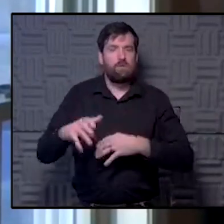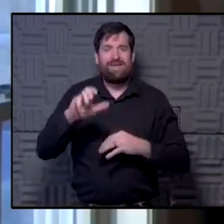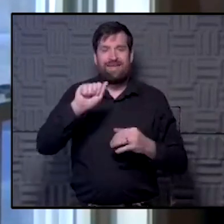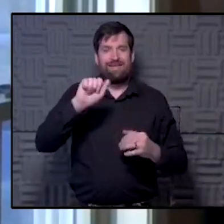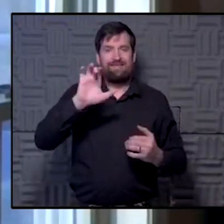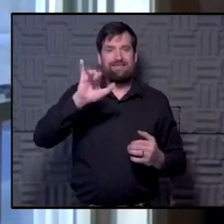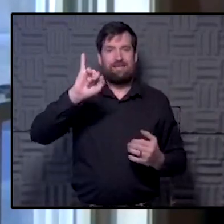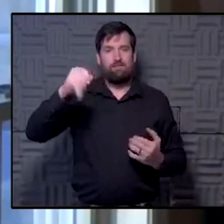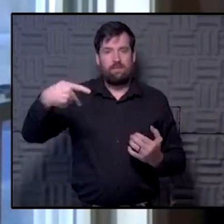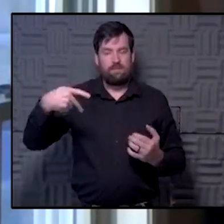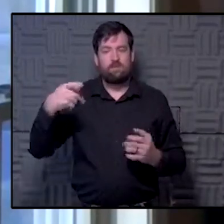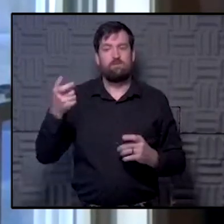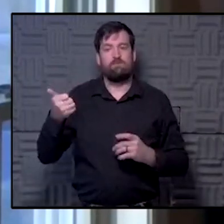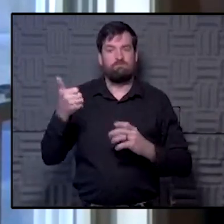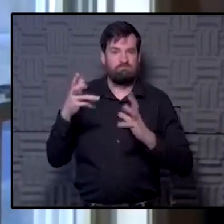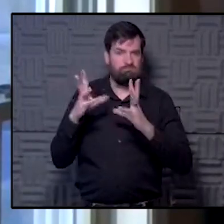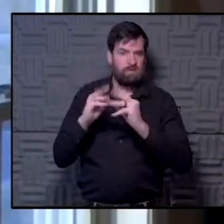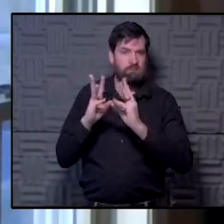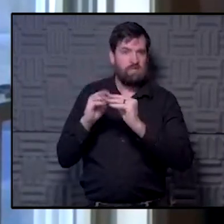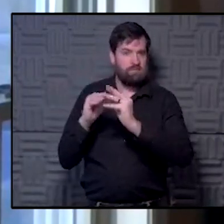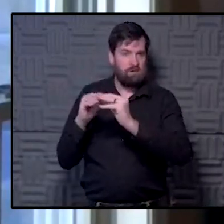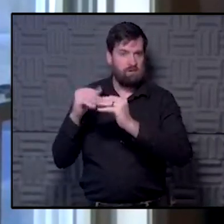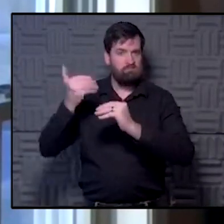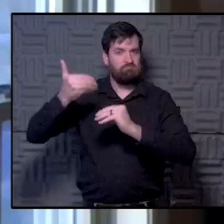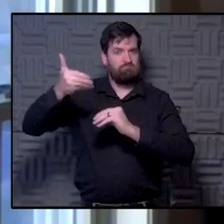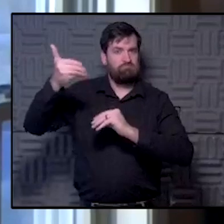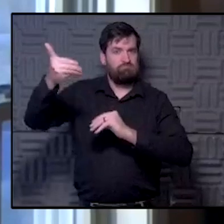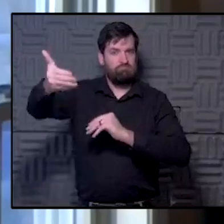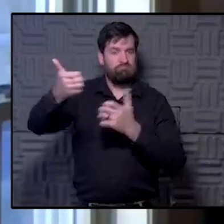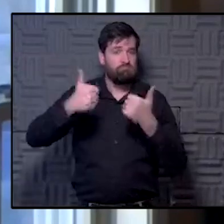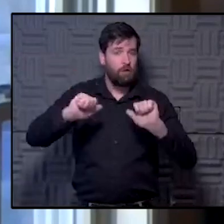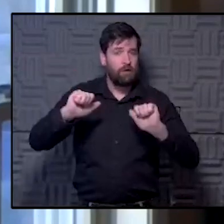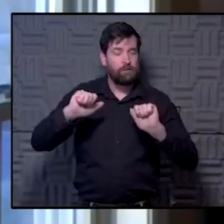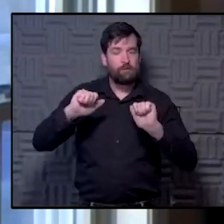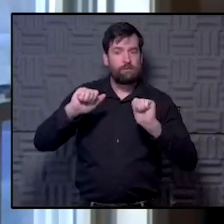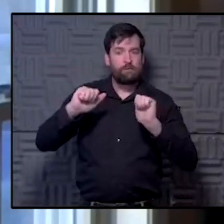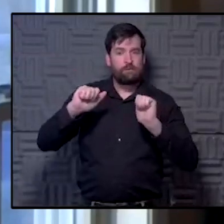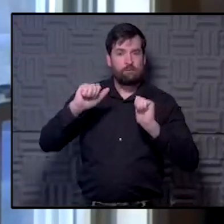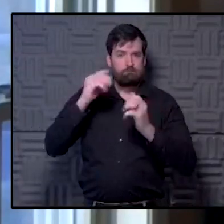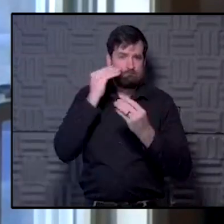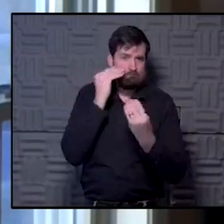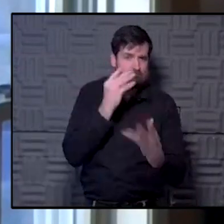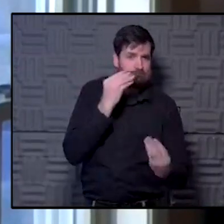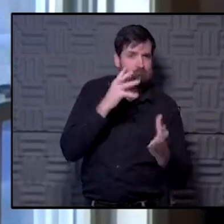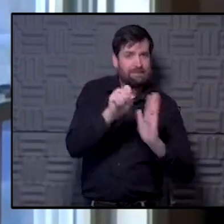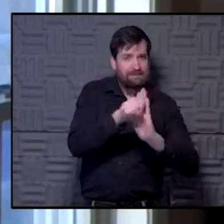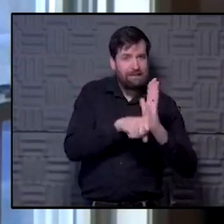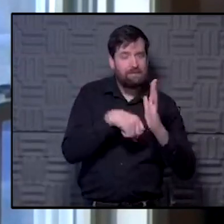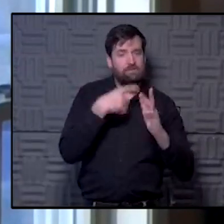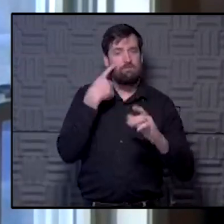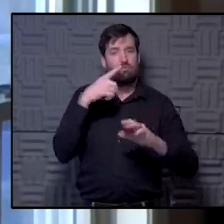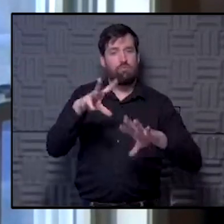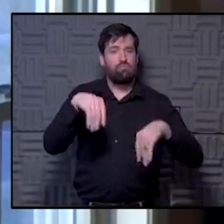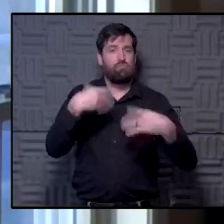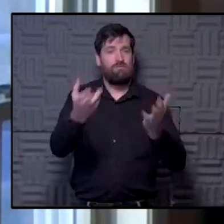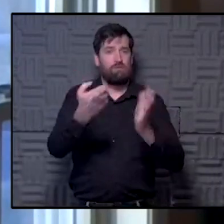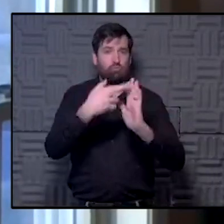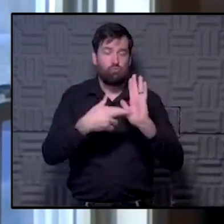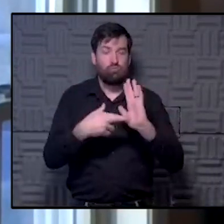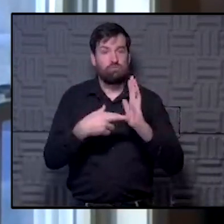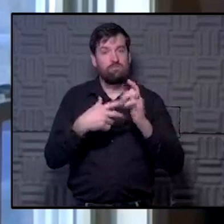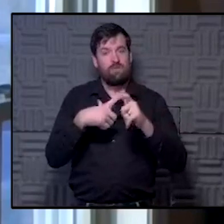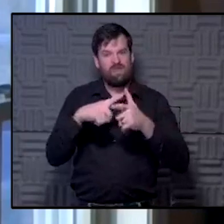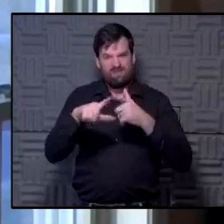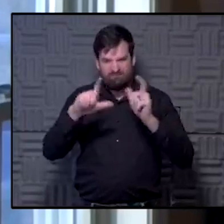ACIP had meetings at different points to try to help guide states, to give them a framework to then further refine